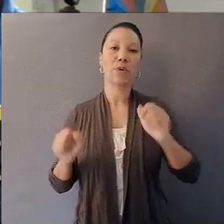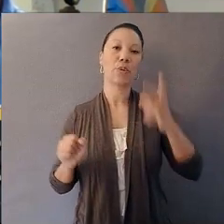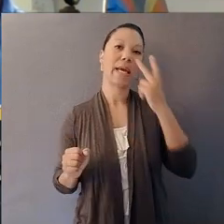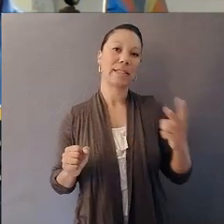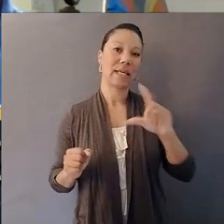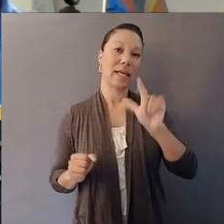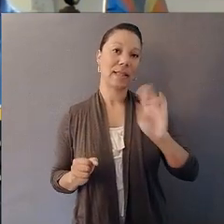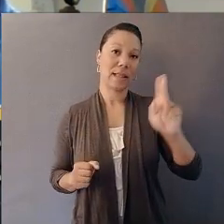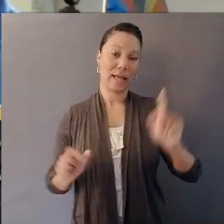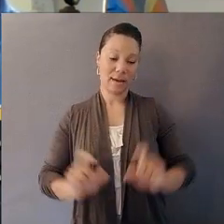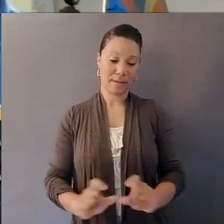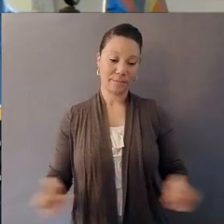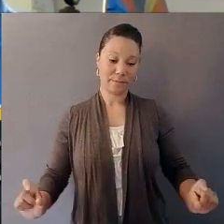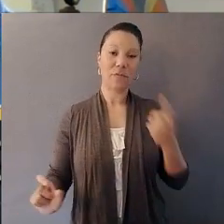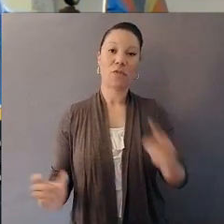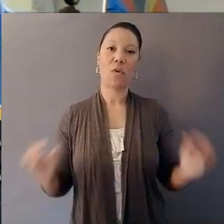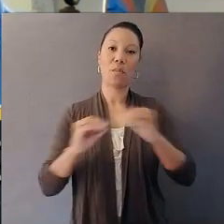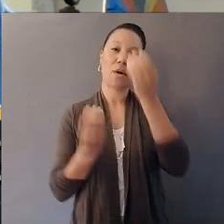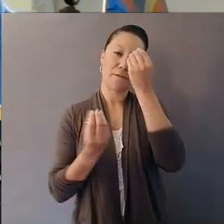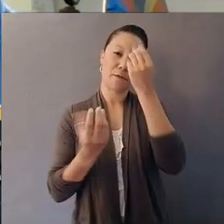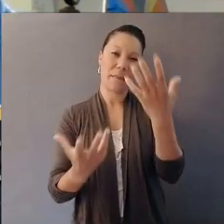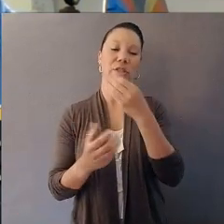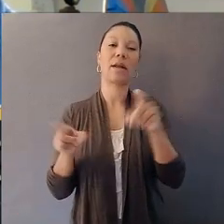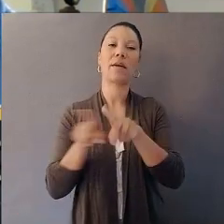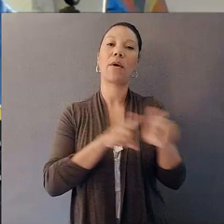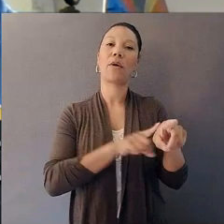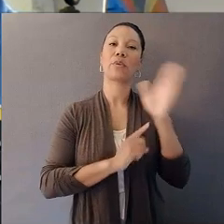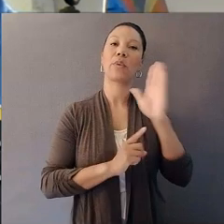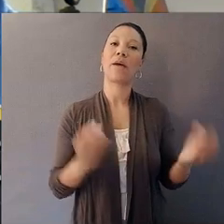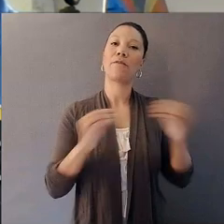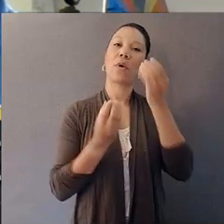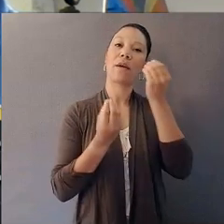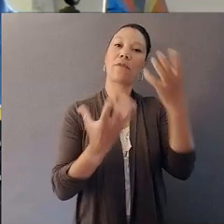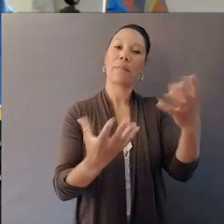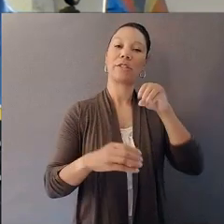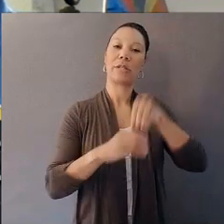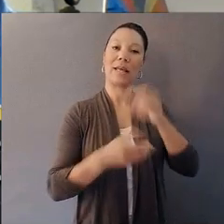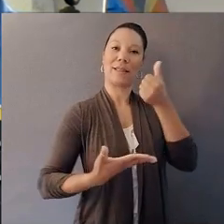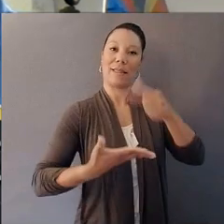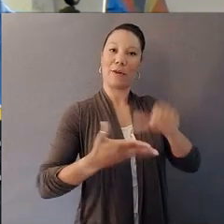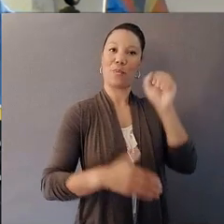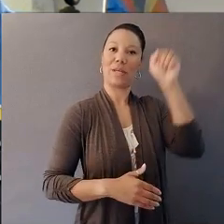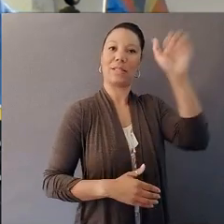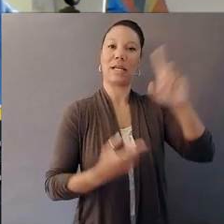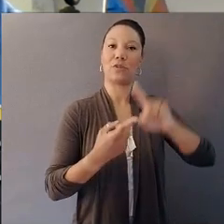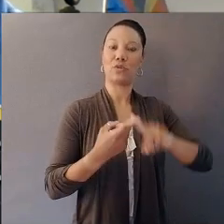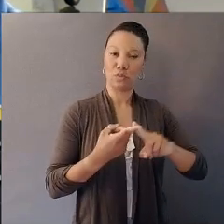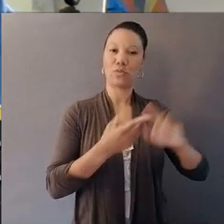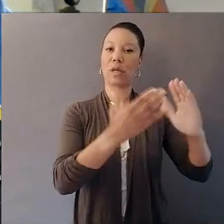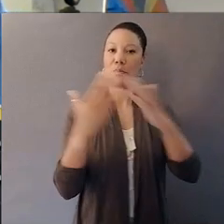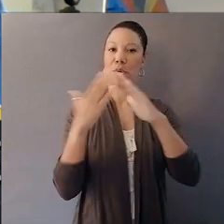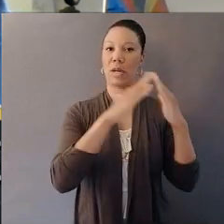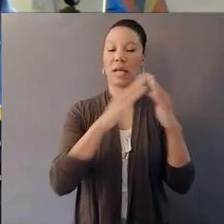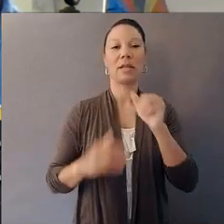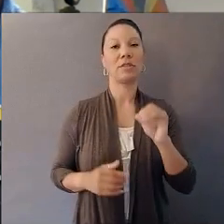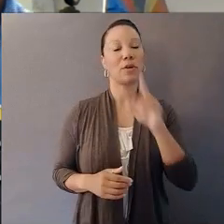below. And it'll also be included in the letter that we send out to the Elk Grove Unified community. So it's a great presentation. It's